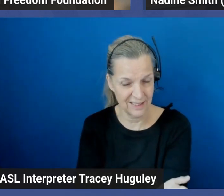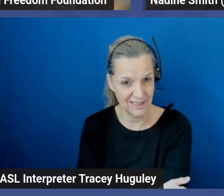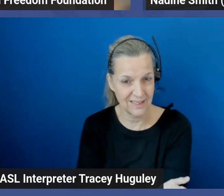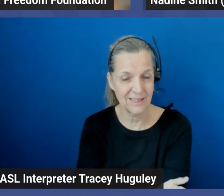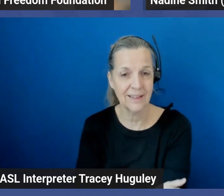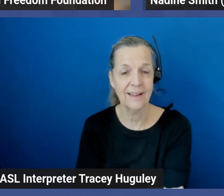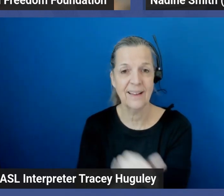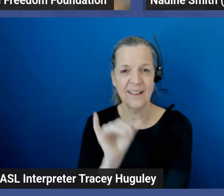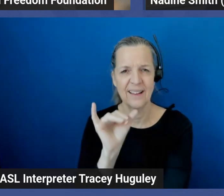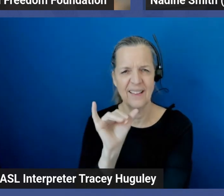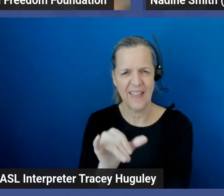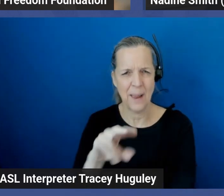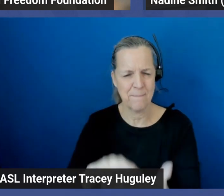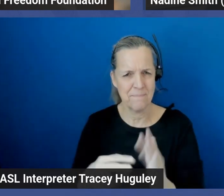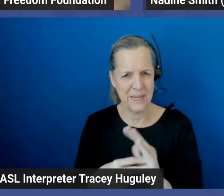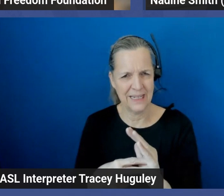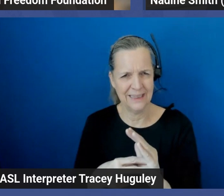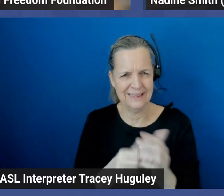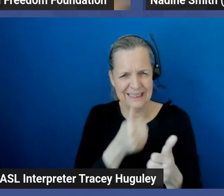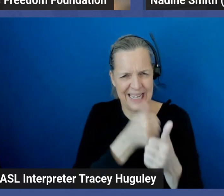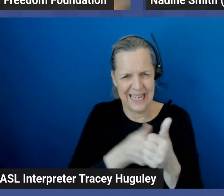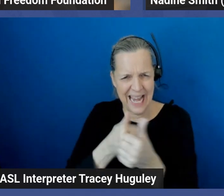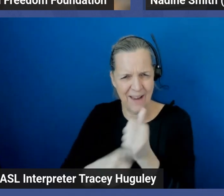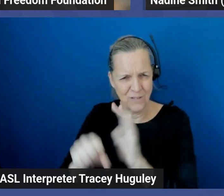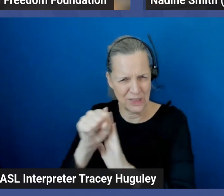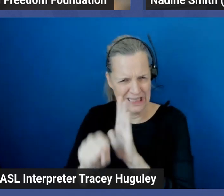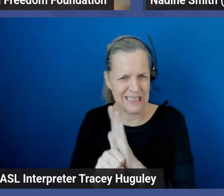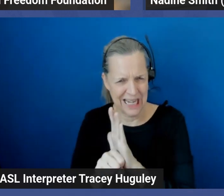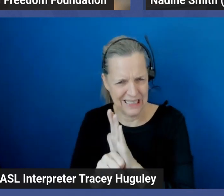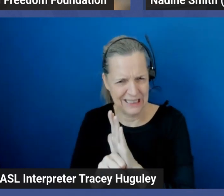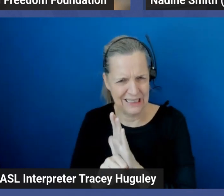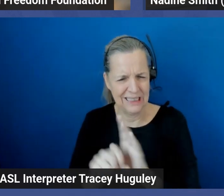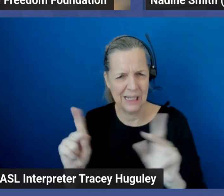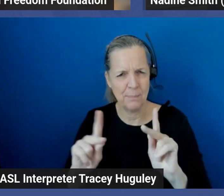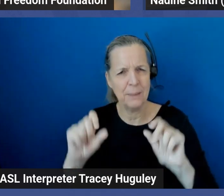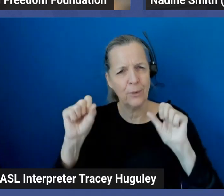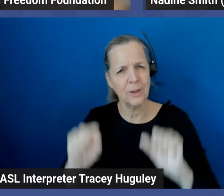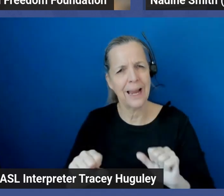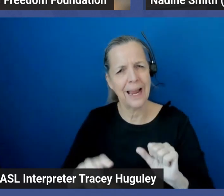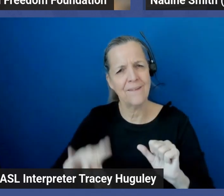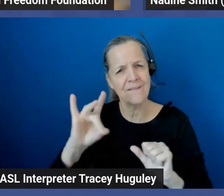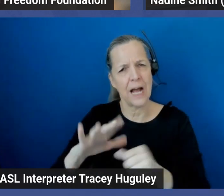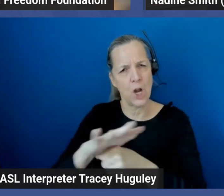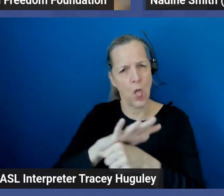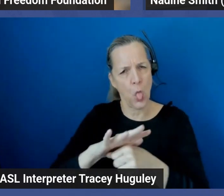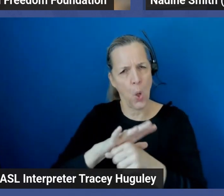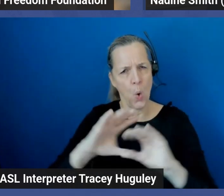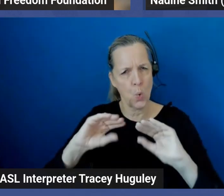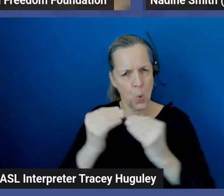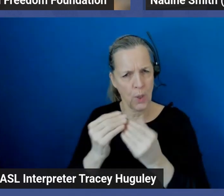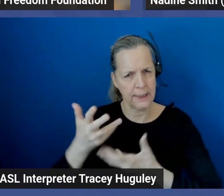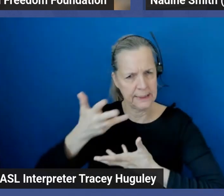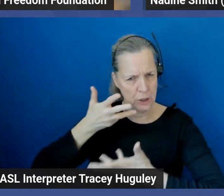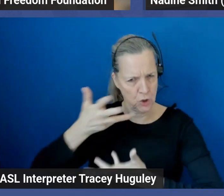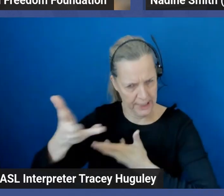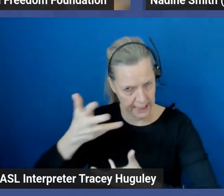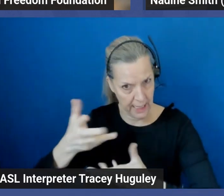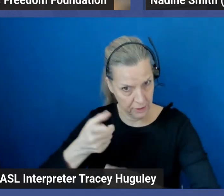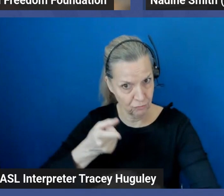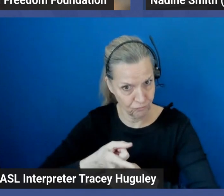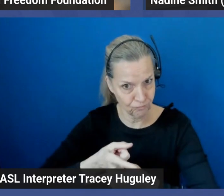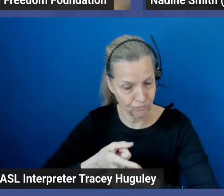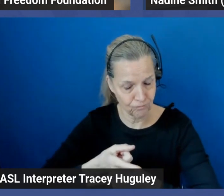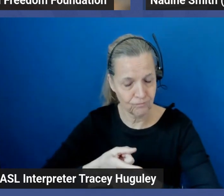this means that in every state, people can find their local organization and engage